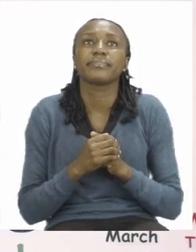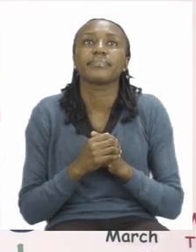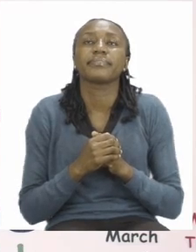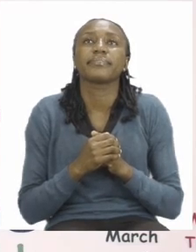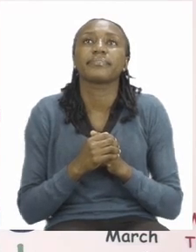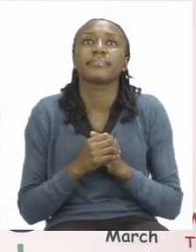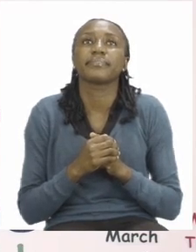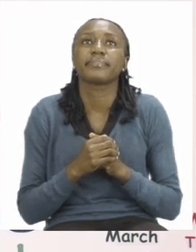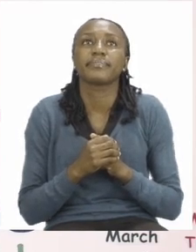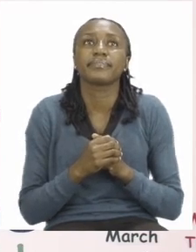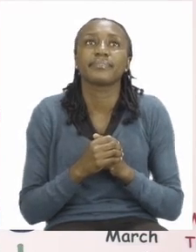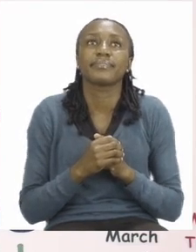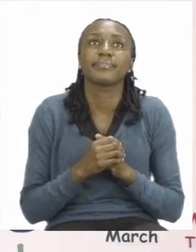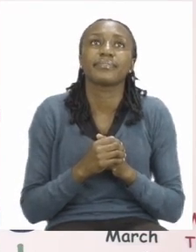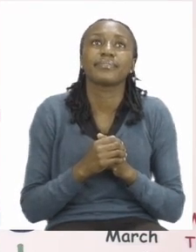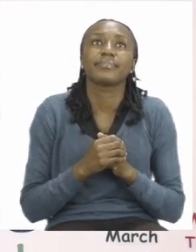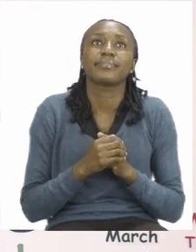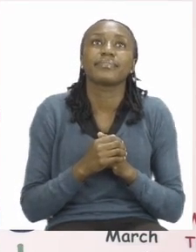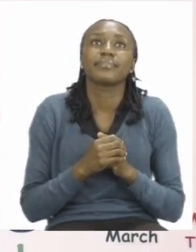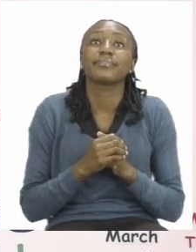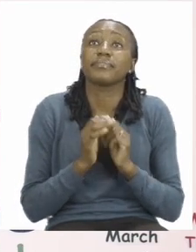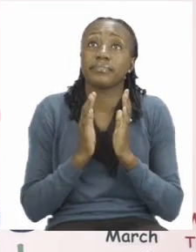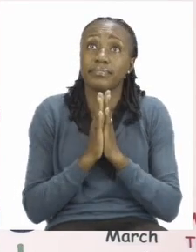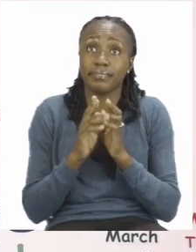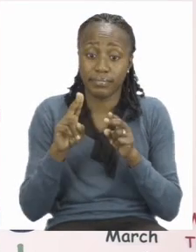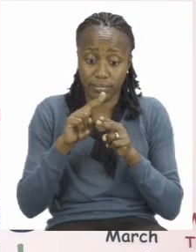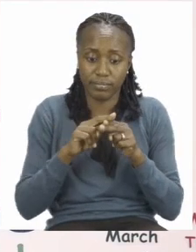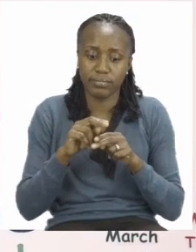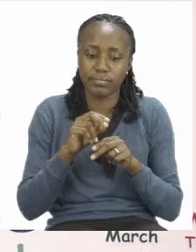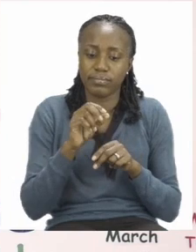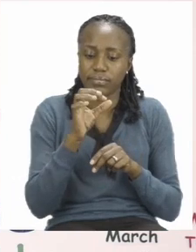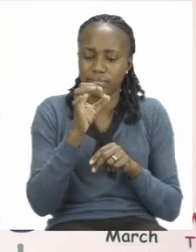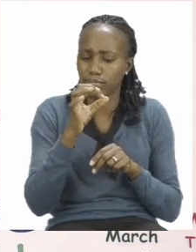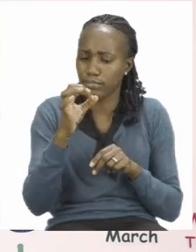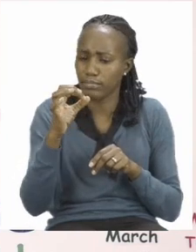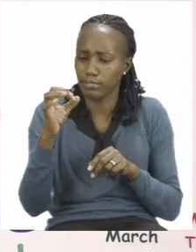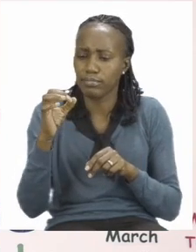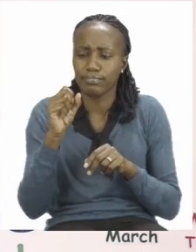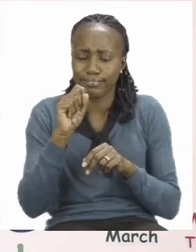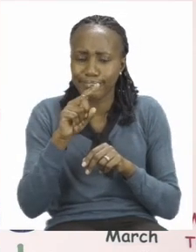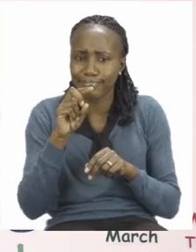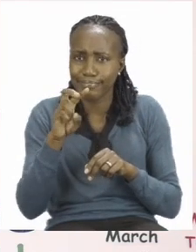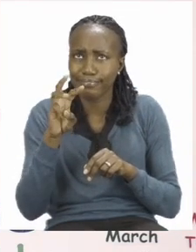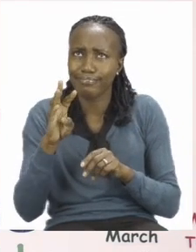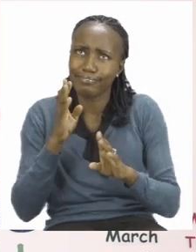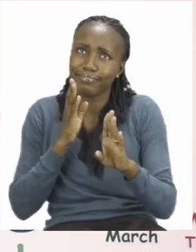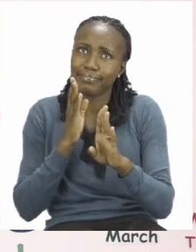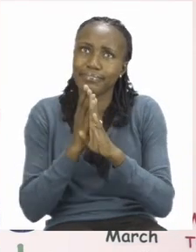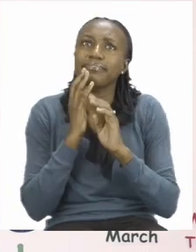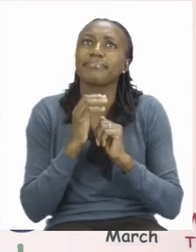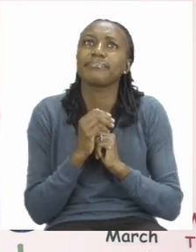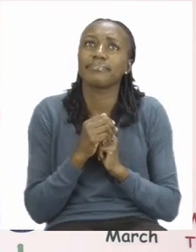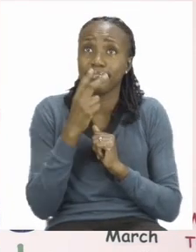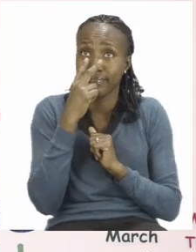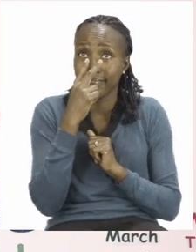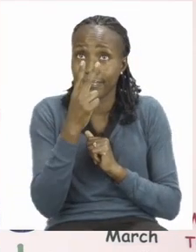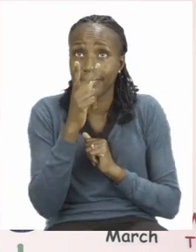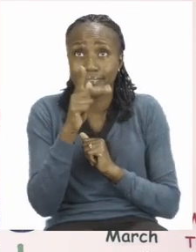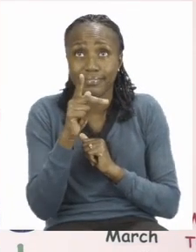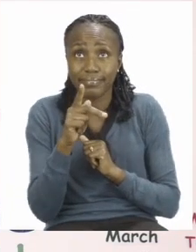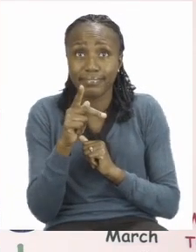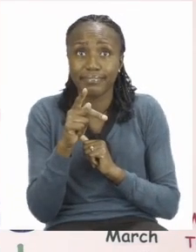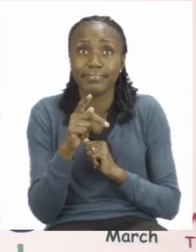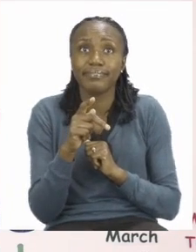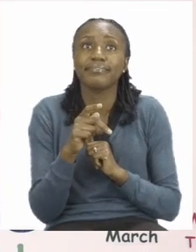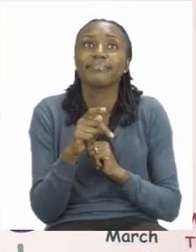So use your counters to make sure that you have the correct answer. We can even check if the next one is 30 by using